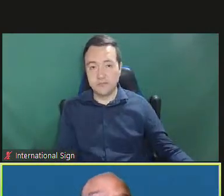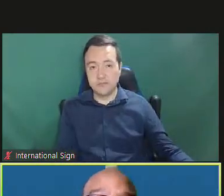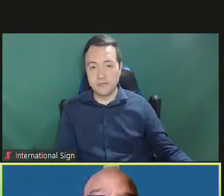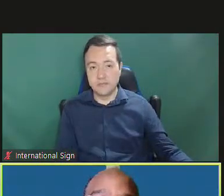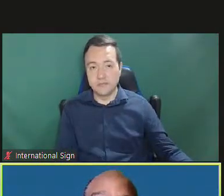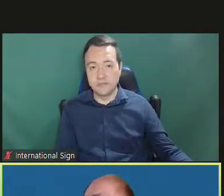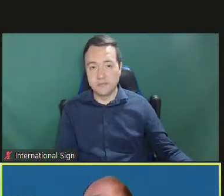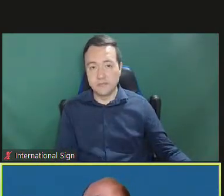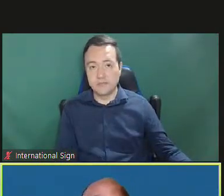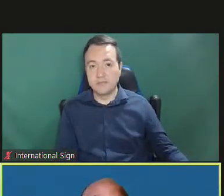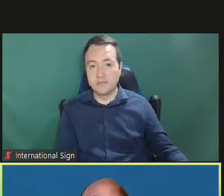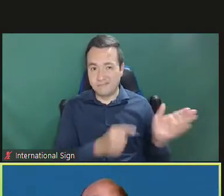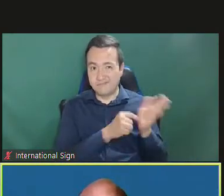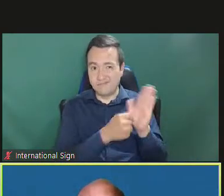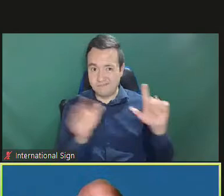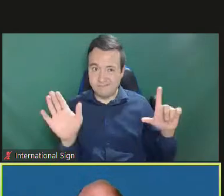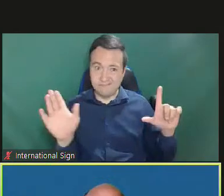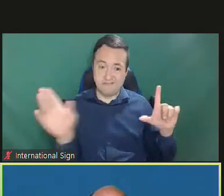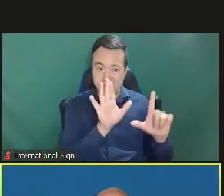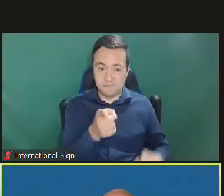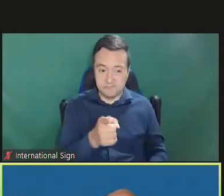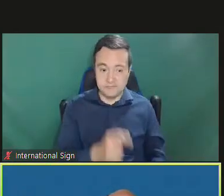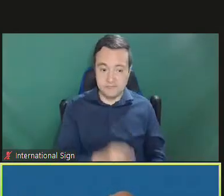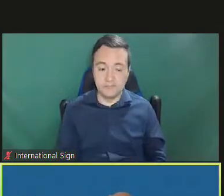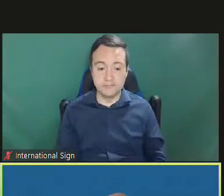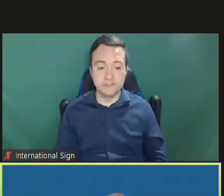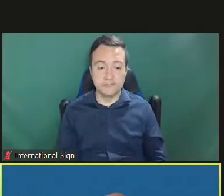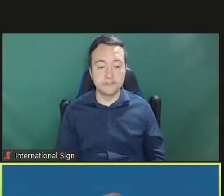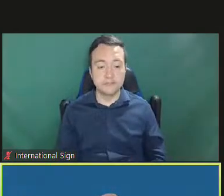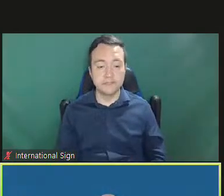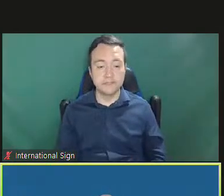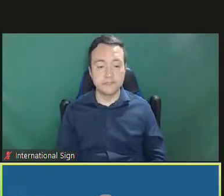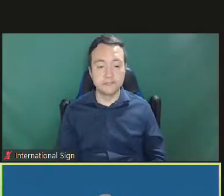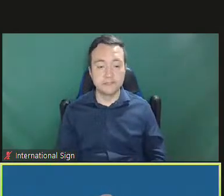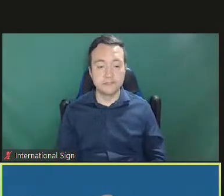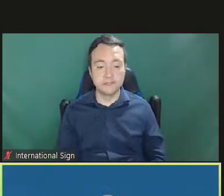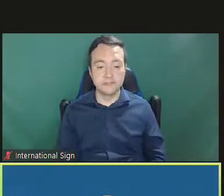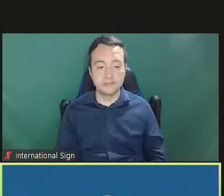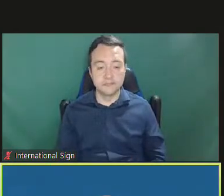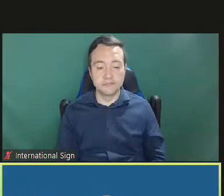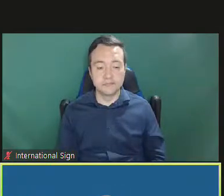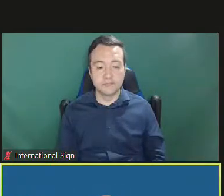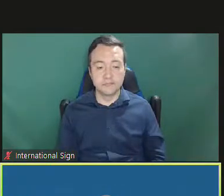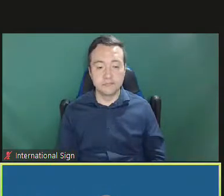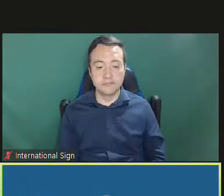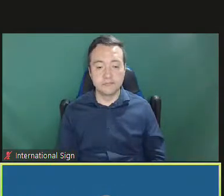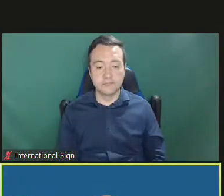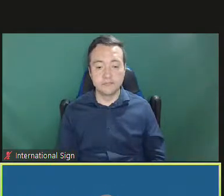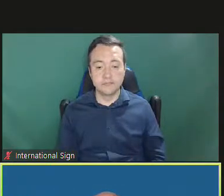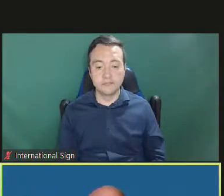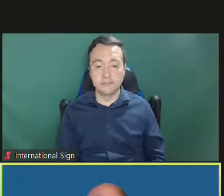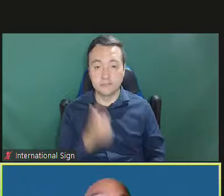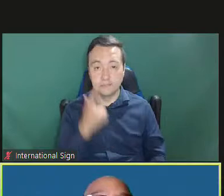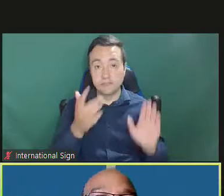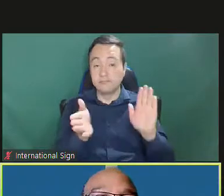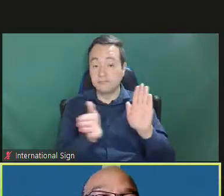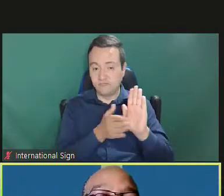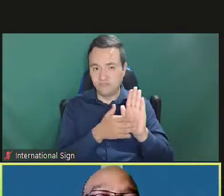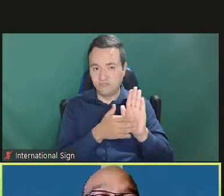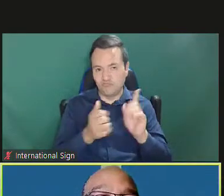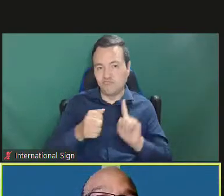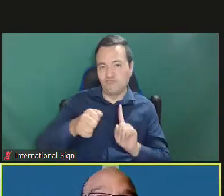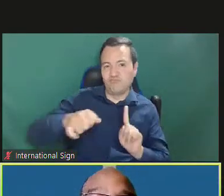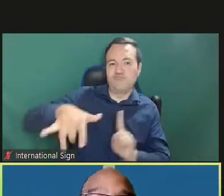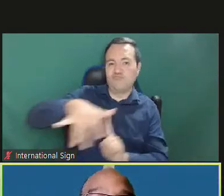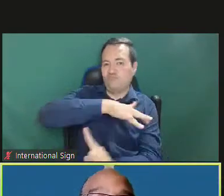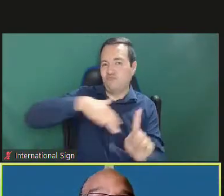Cambio, por favor. Good. Now, we have learned in the context of the pandemic. Let's go this one